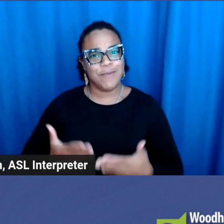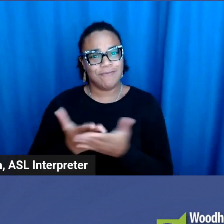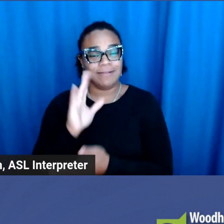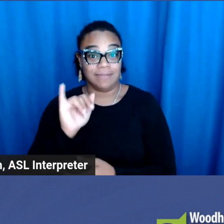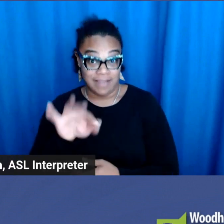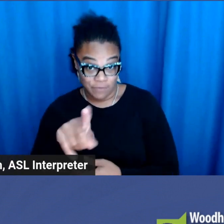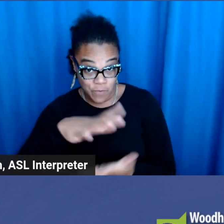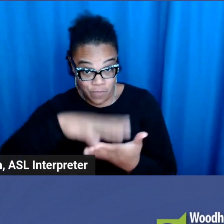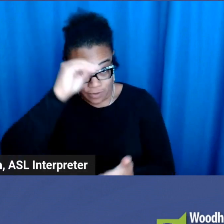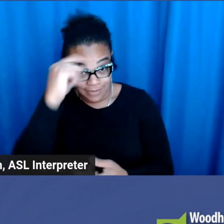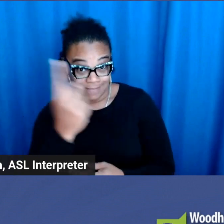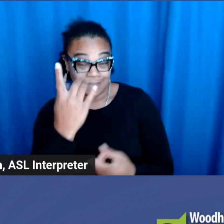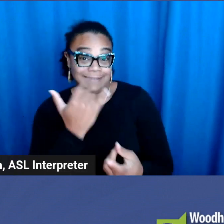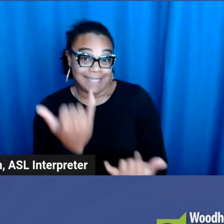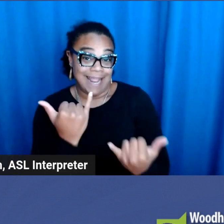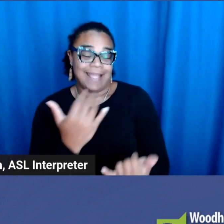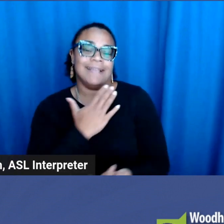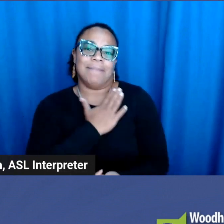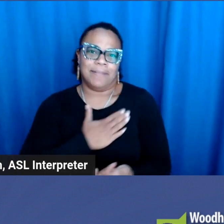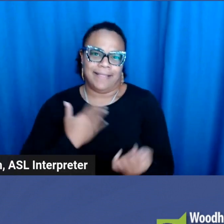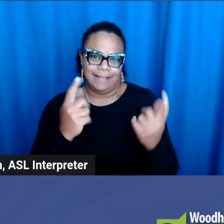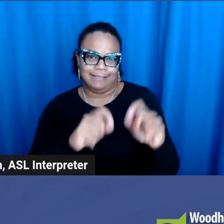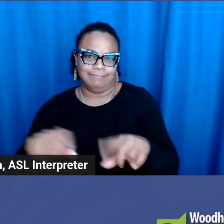today, please head on over to